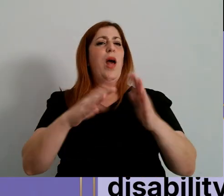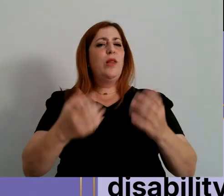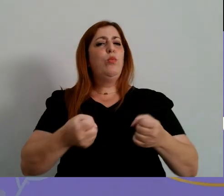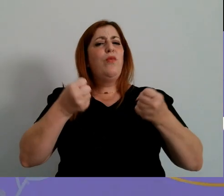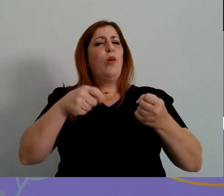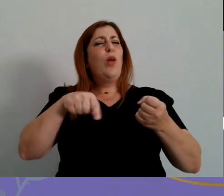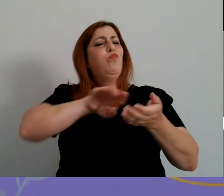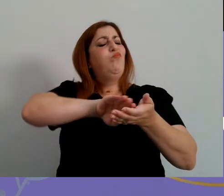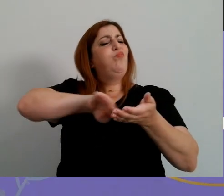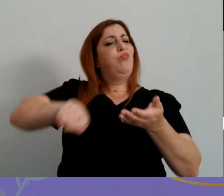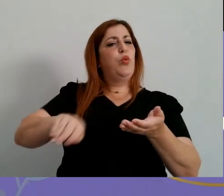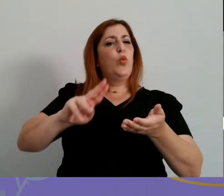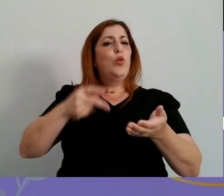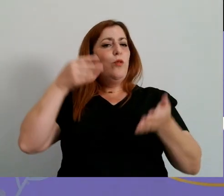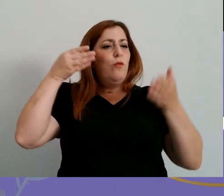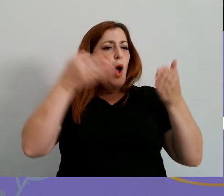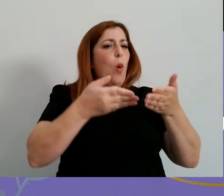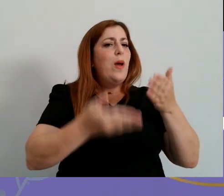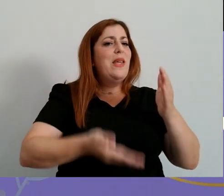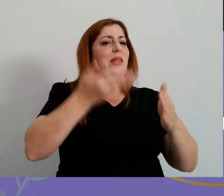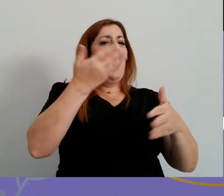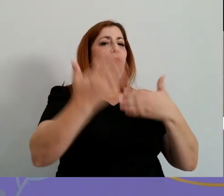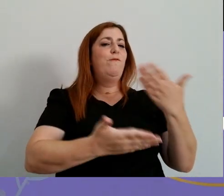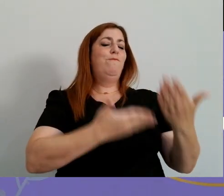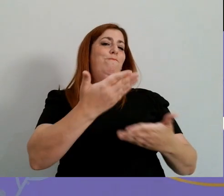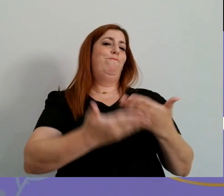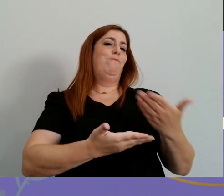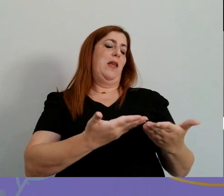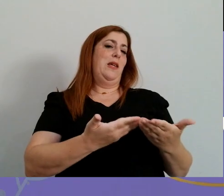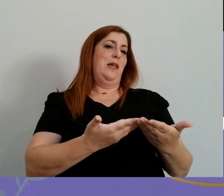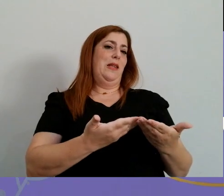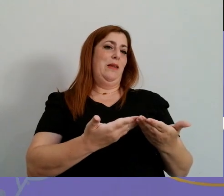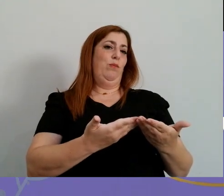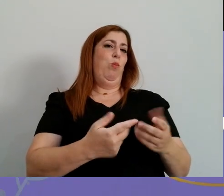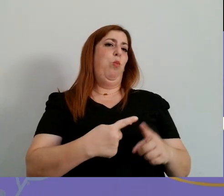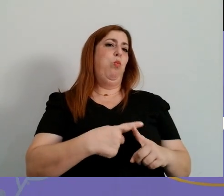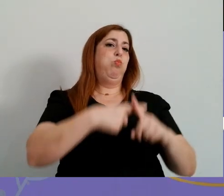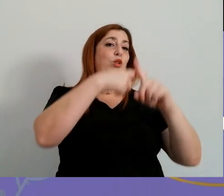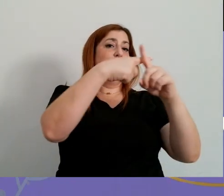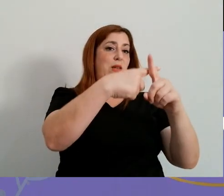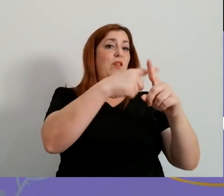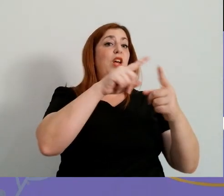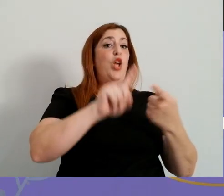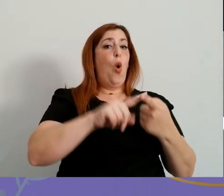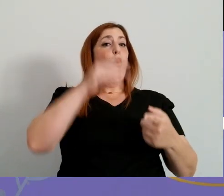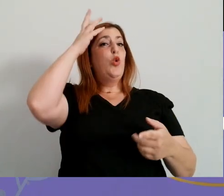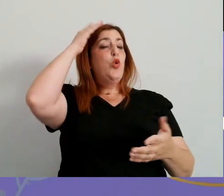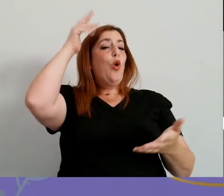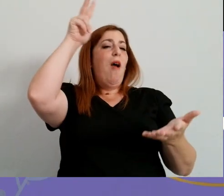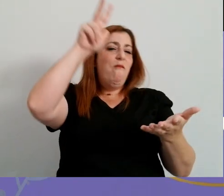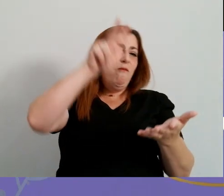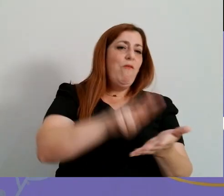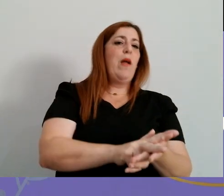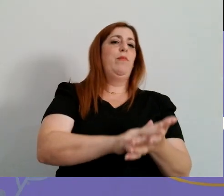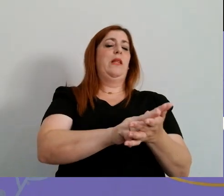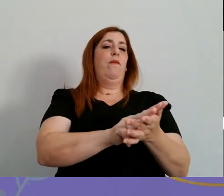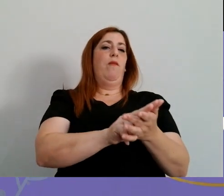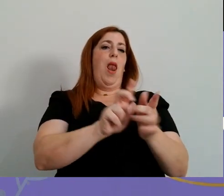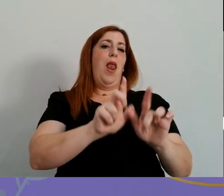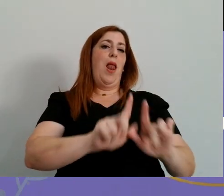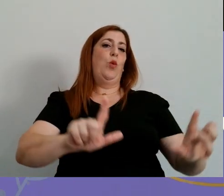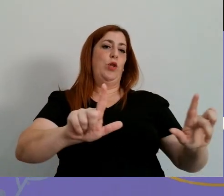terms. And that's called using neuroaffirmative language. You might think, oh, they're